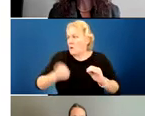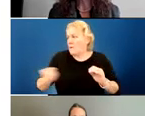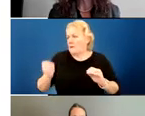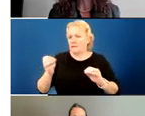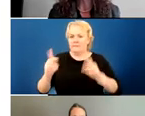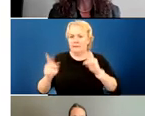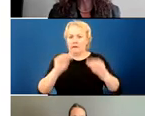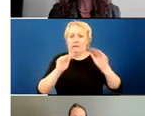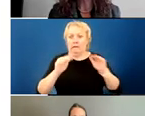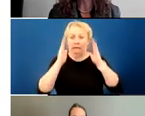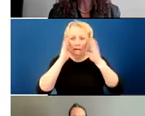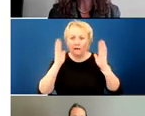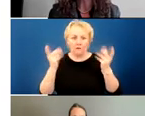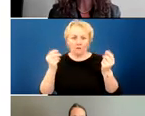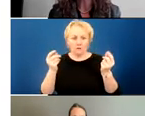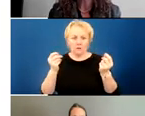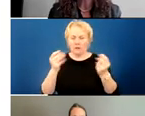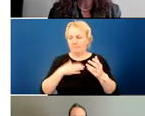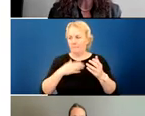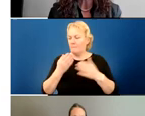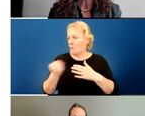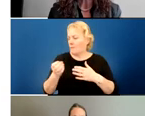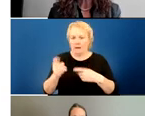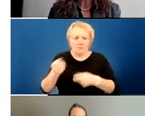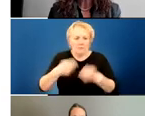or needing to get assistance for replacing.